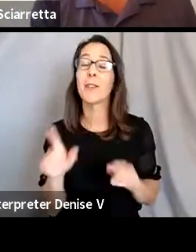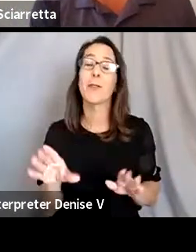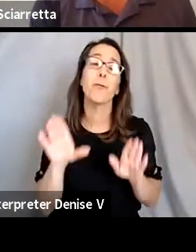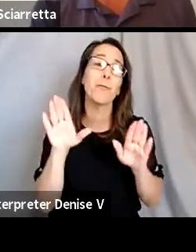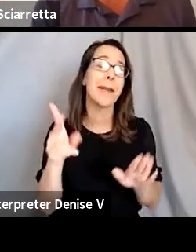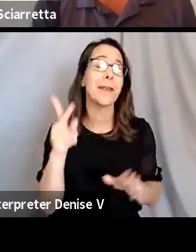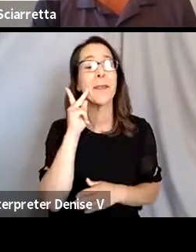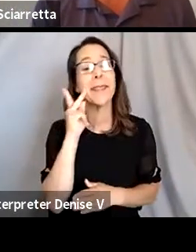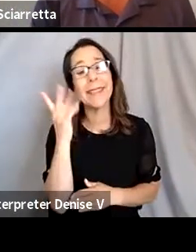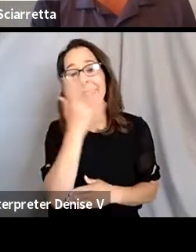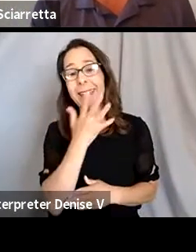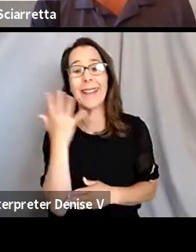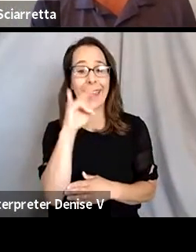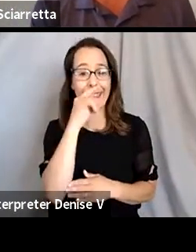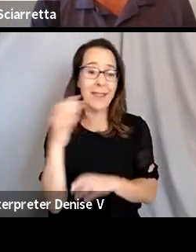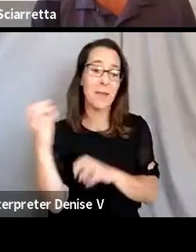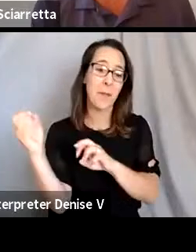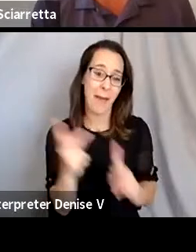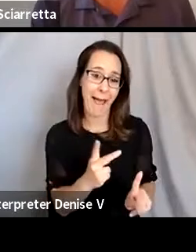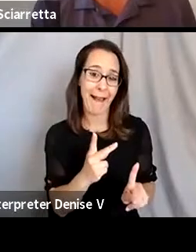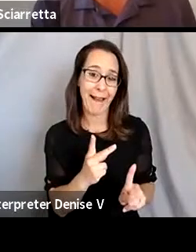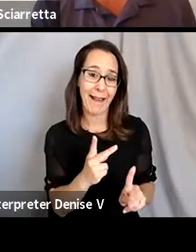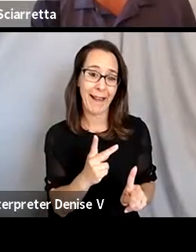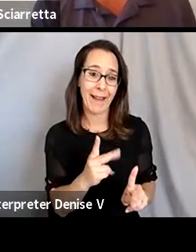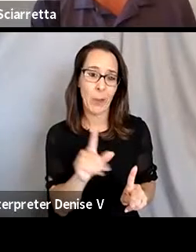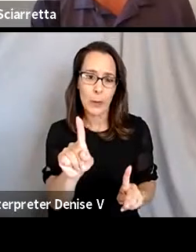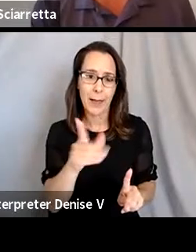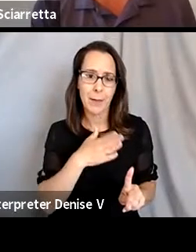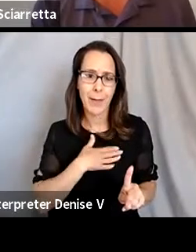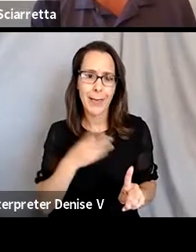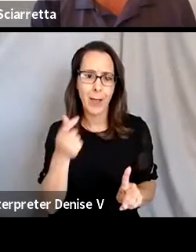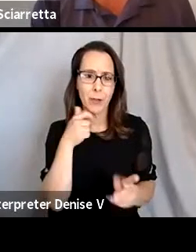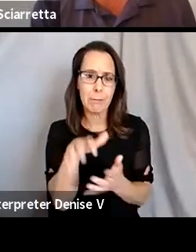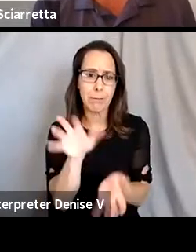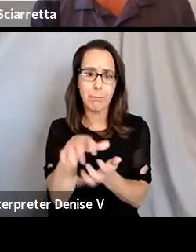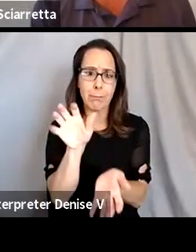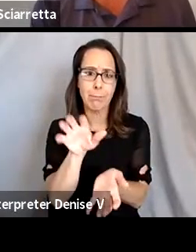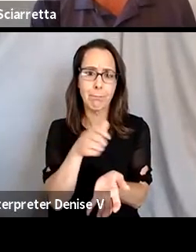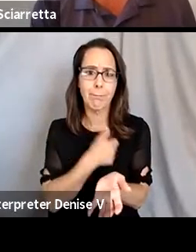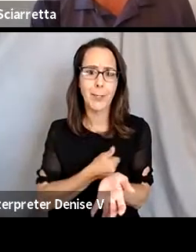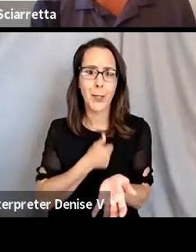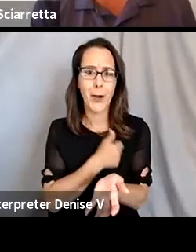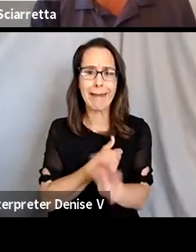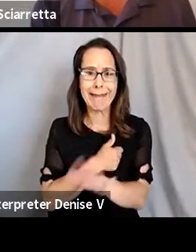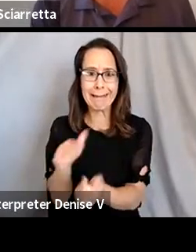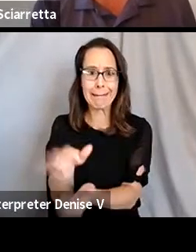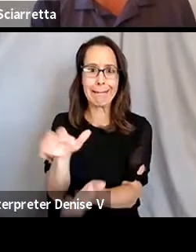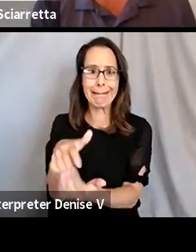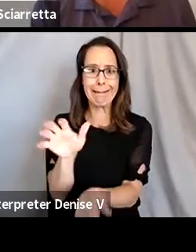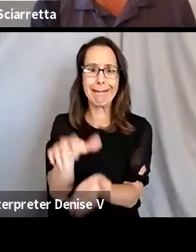kids back. Hold on, that's my dog. Sorry.